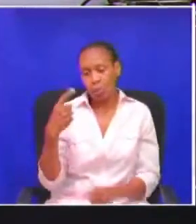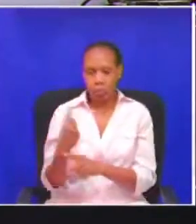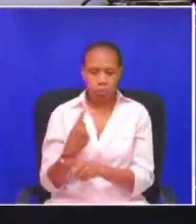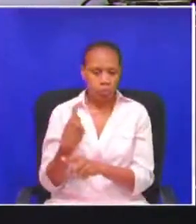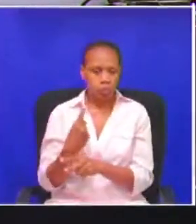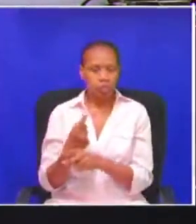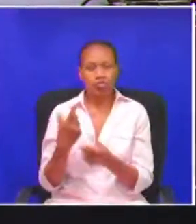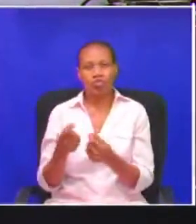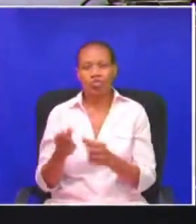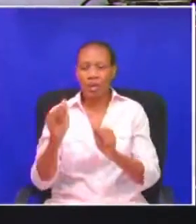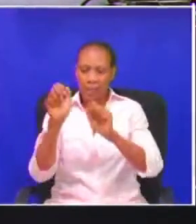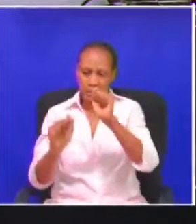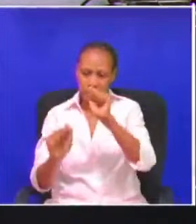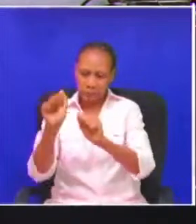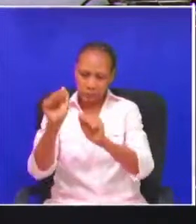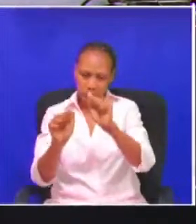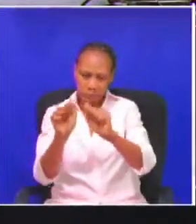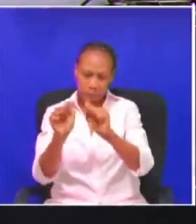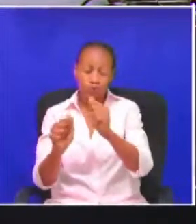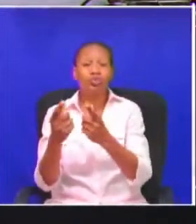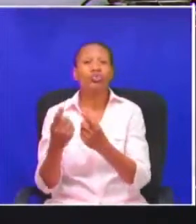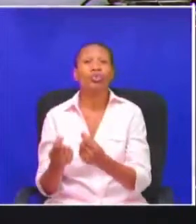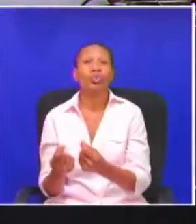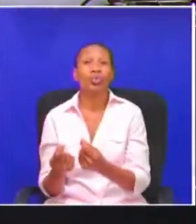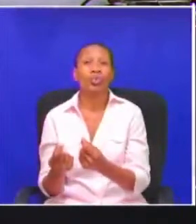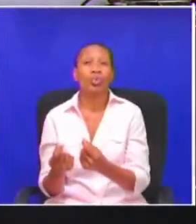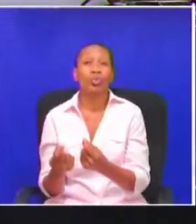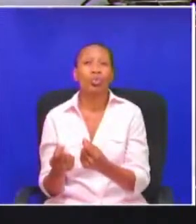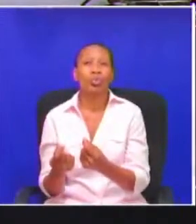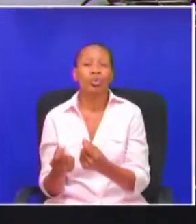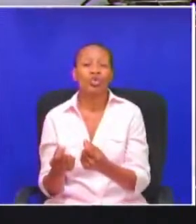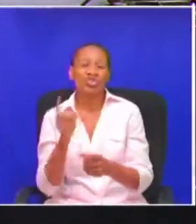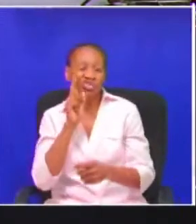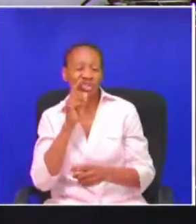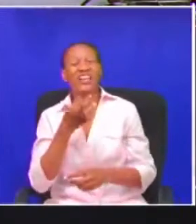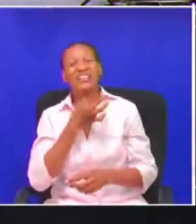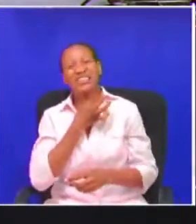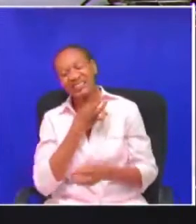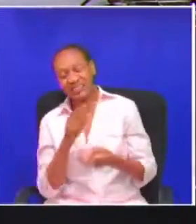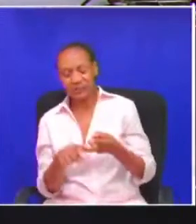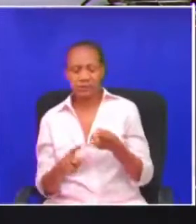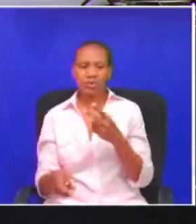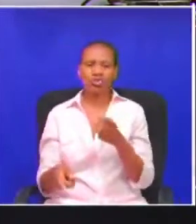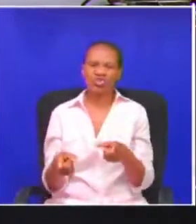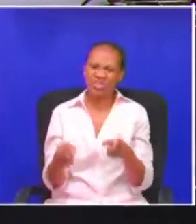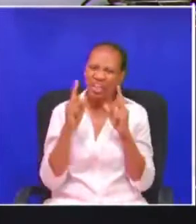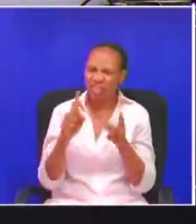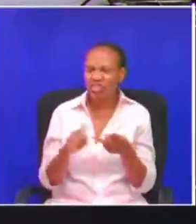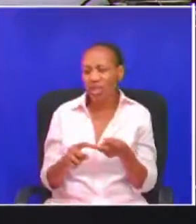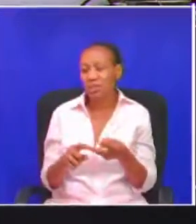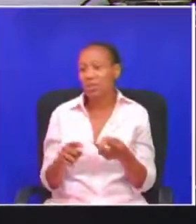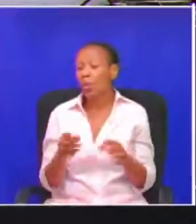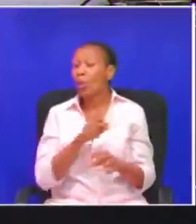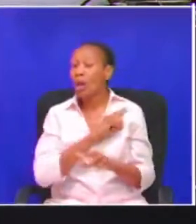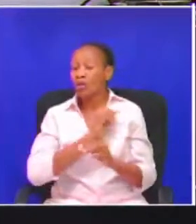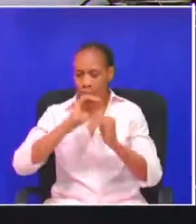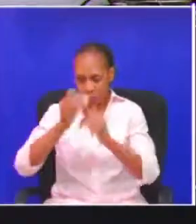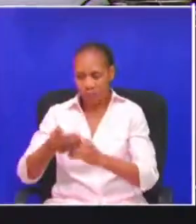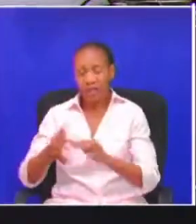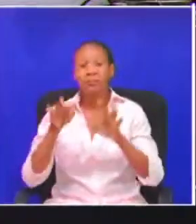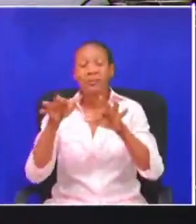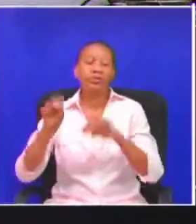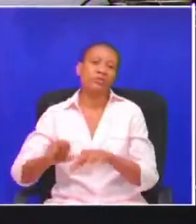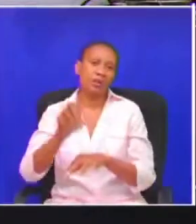does assessments of risks and dangers that the people of South Africa,